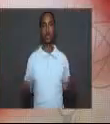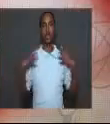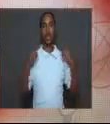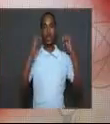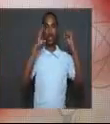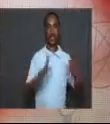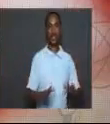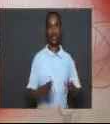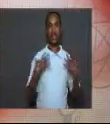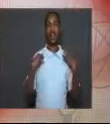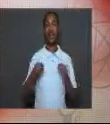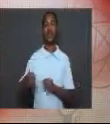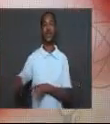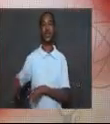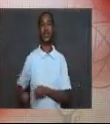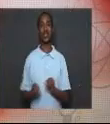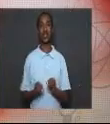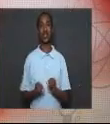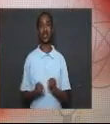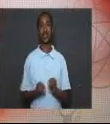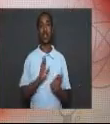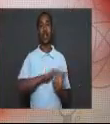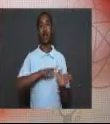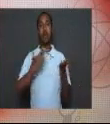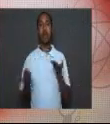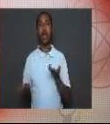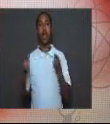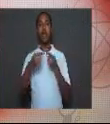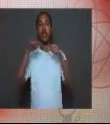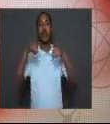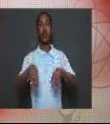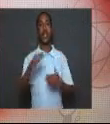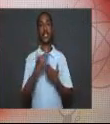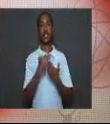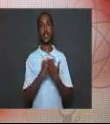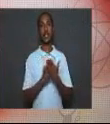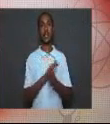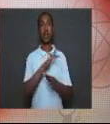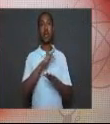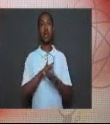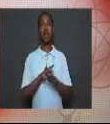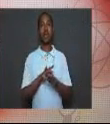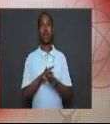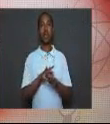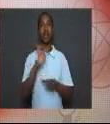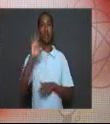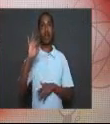Hello, teacher. Hello, students. Welcome to today's lesson on